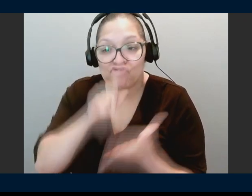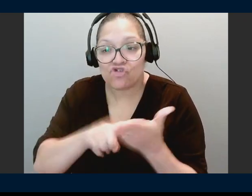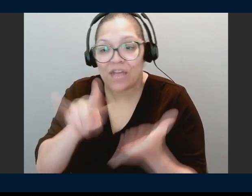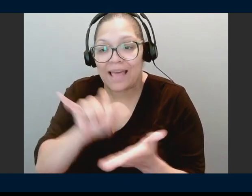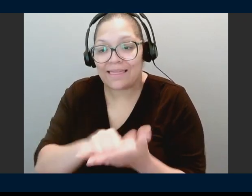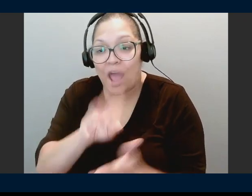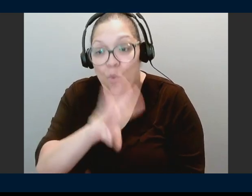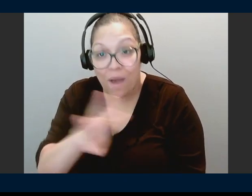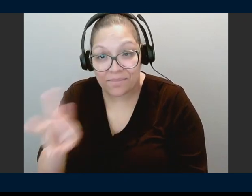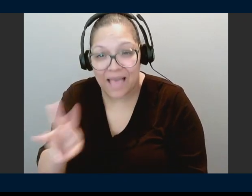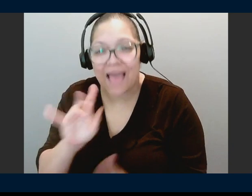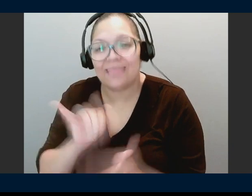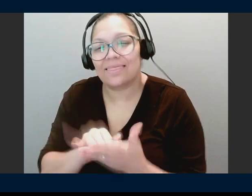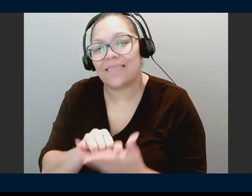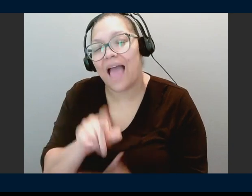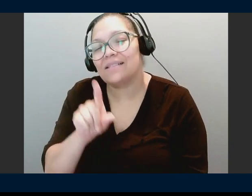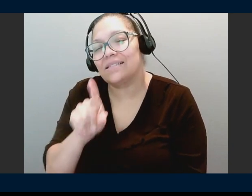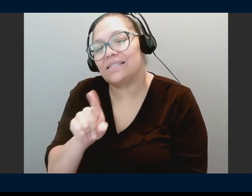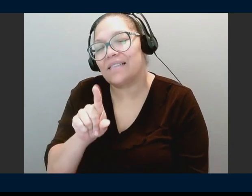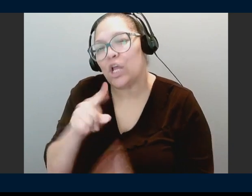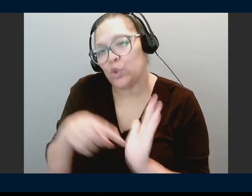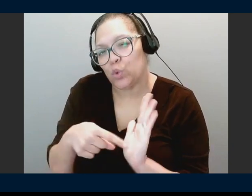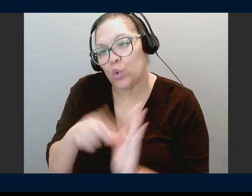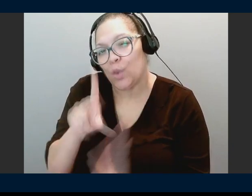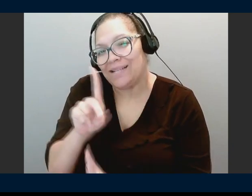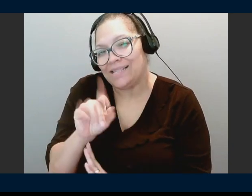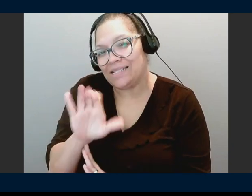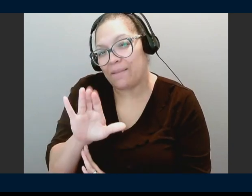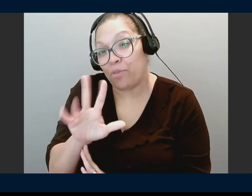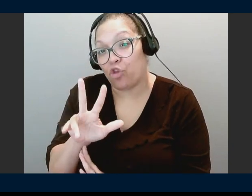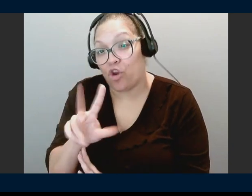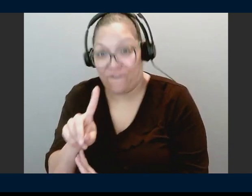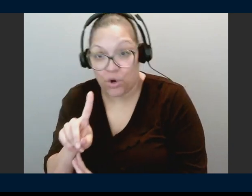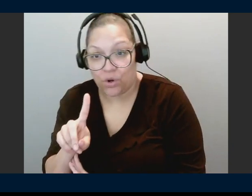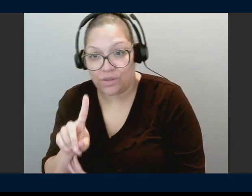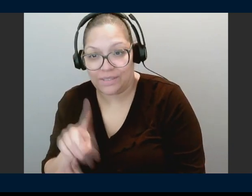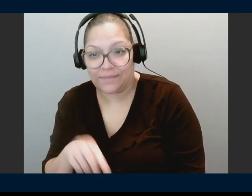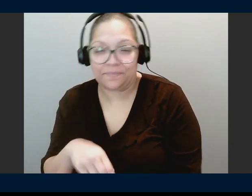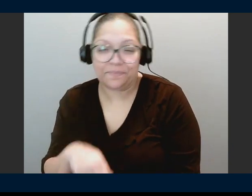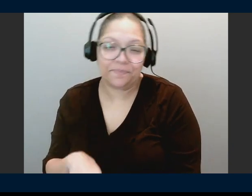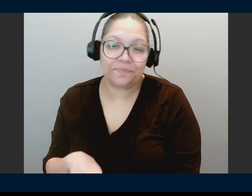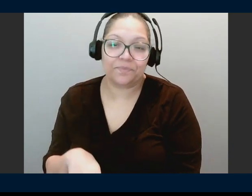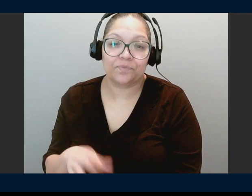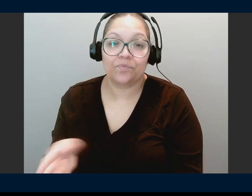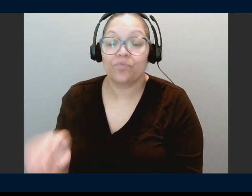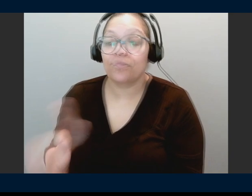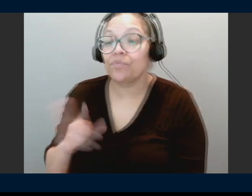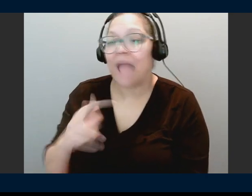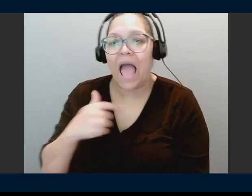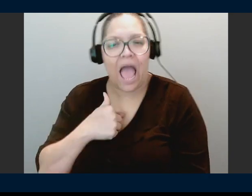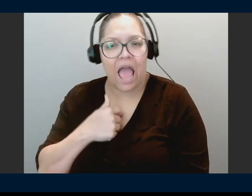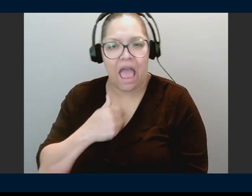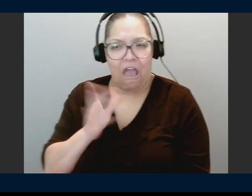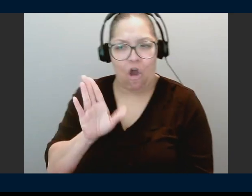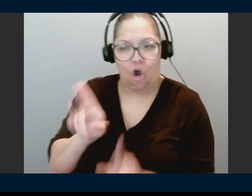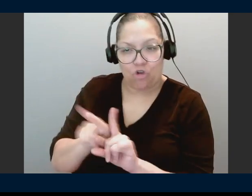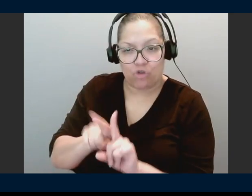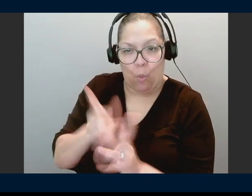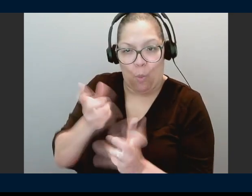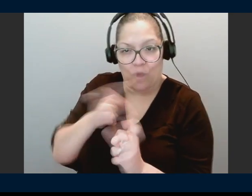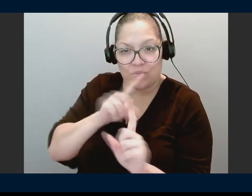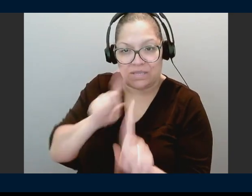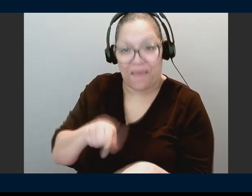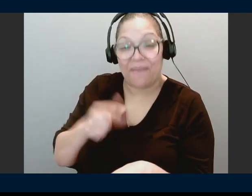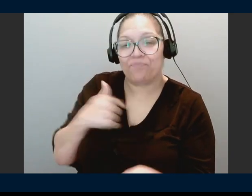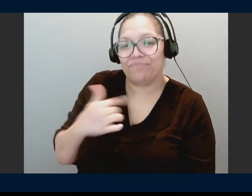deadline is December 31st. I want to also respond to that question. This is usually